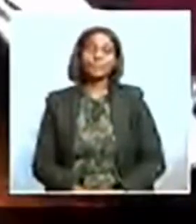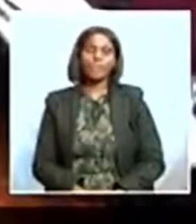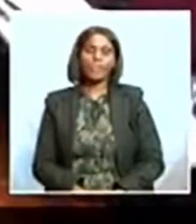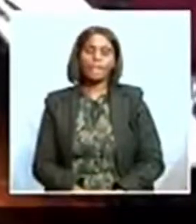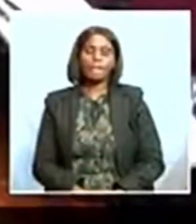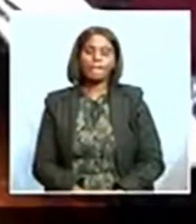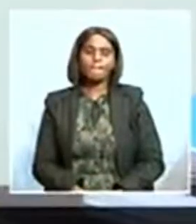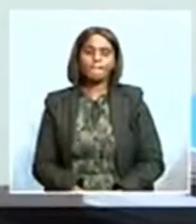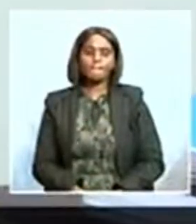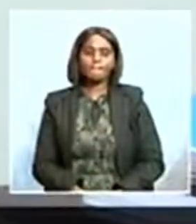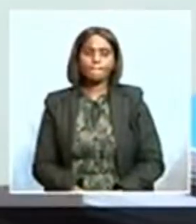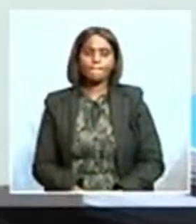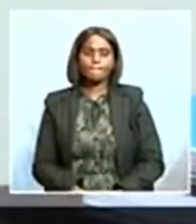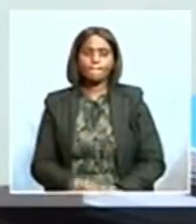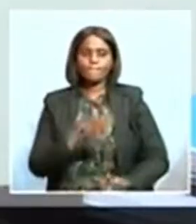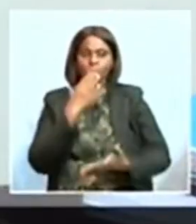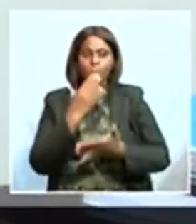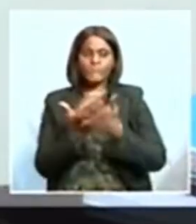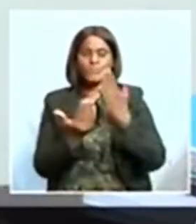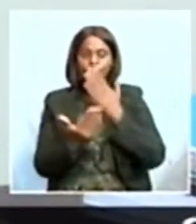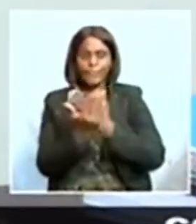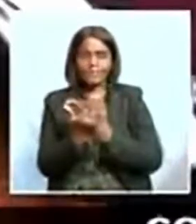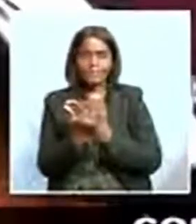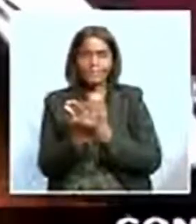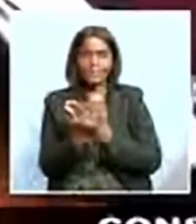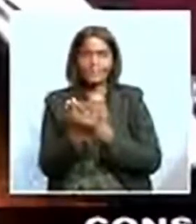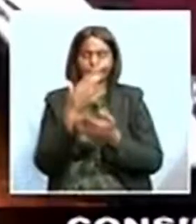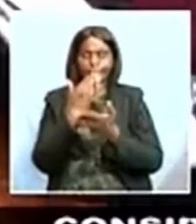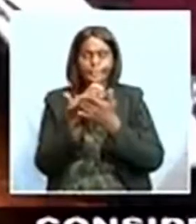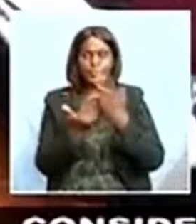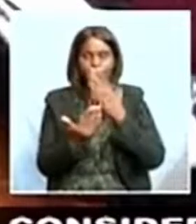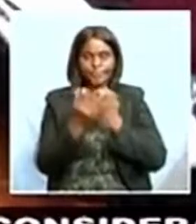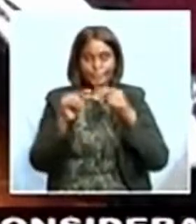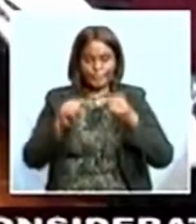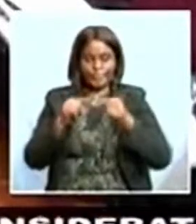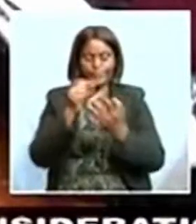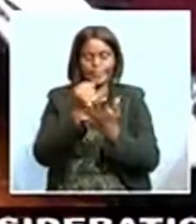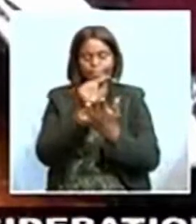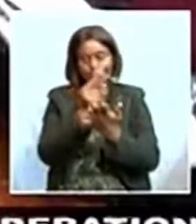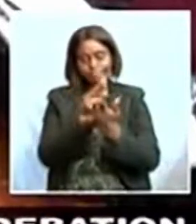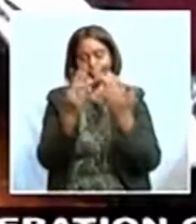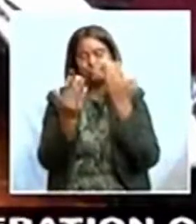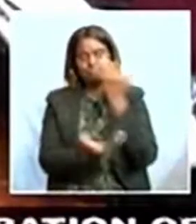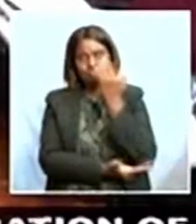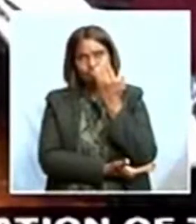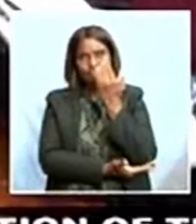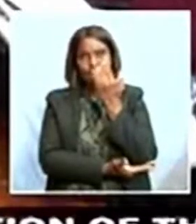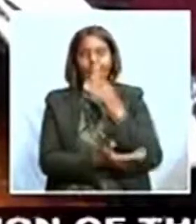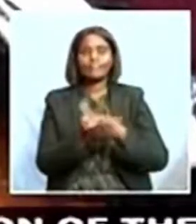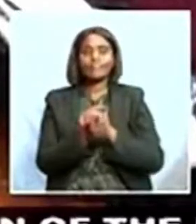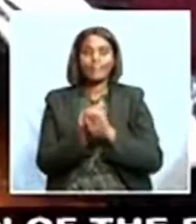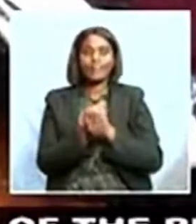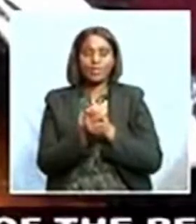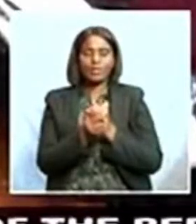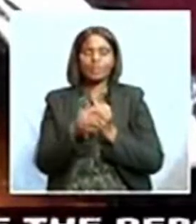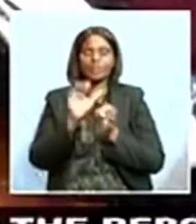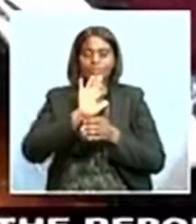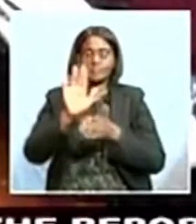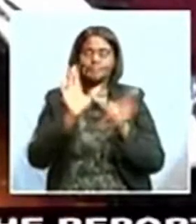Chair, good morning. And good morning. The House, Serenje, you are welcome to